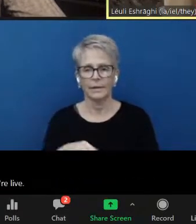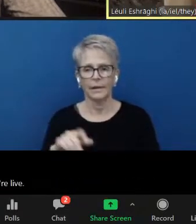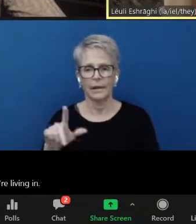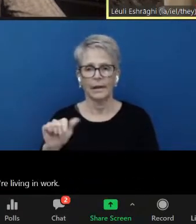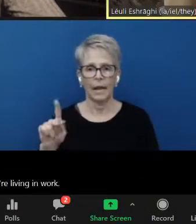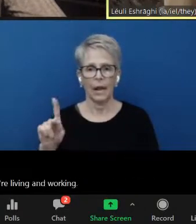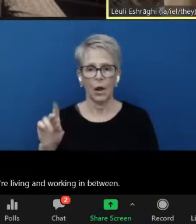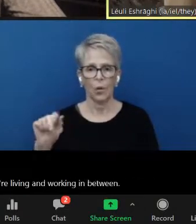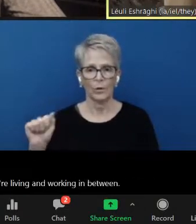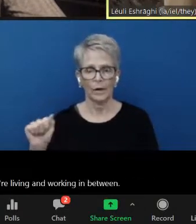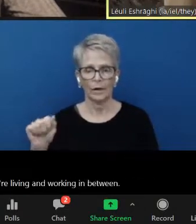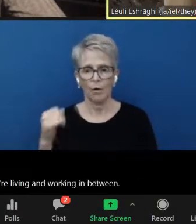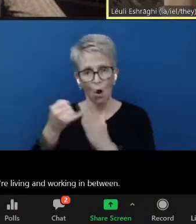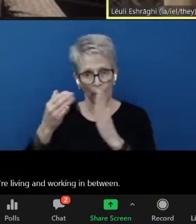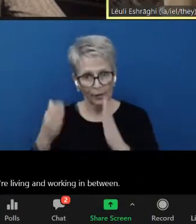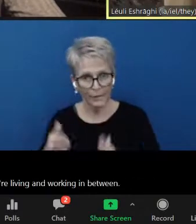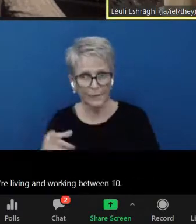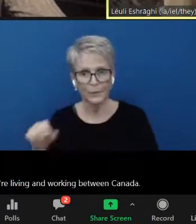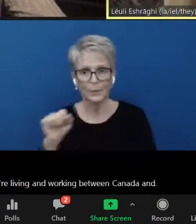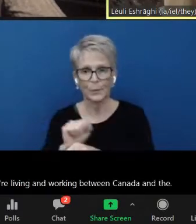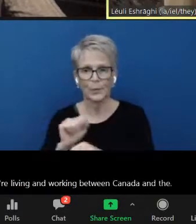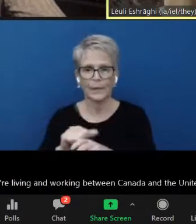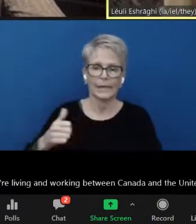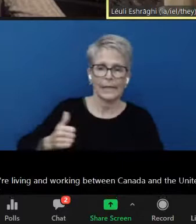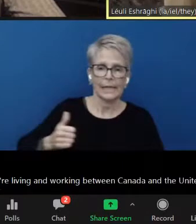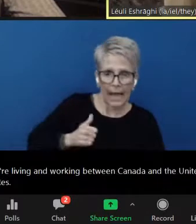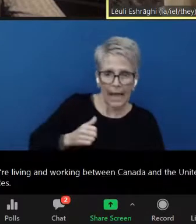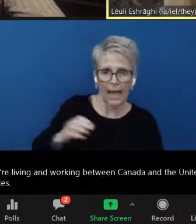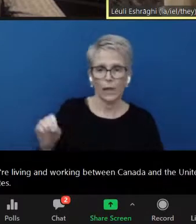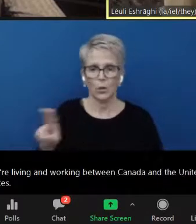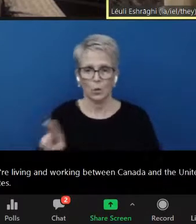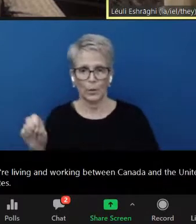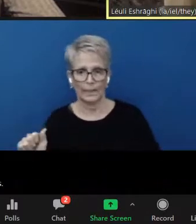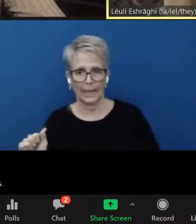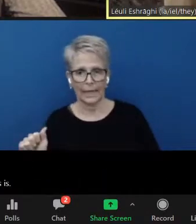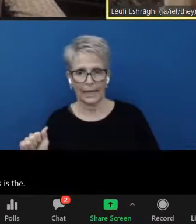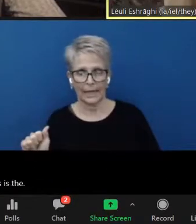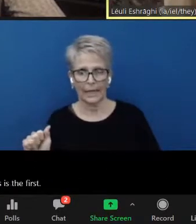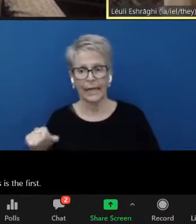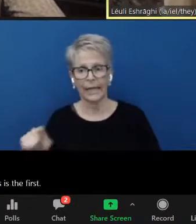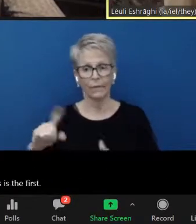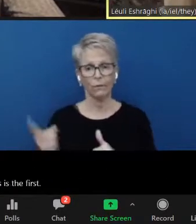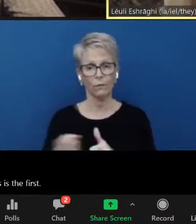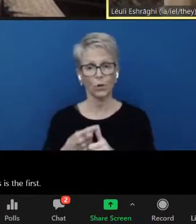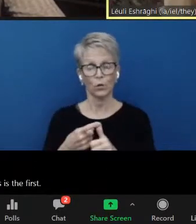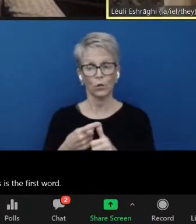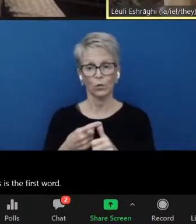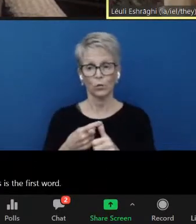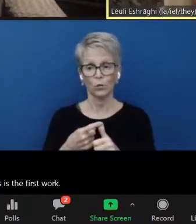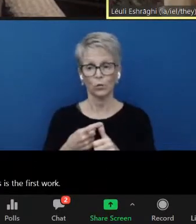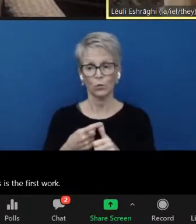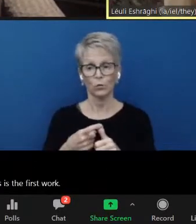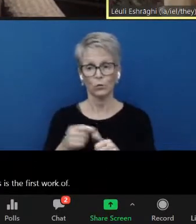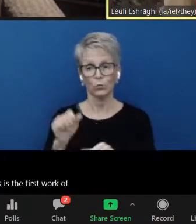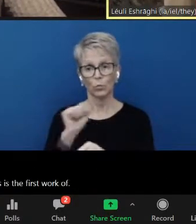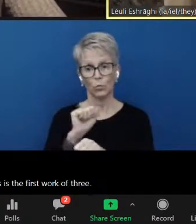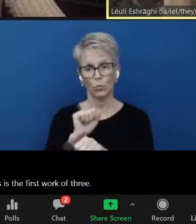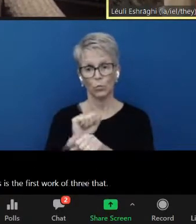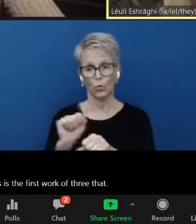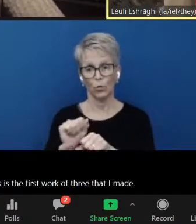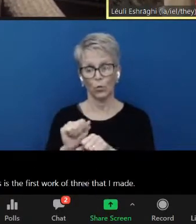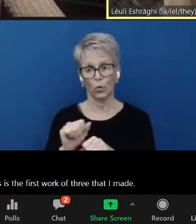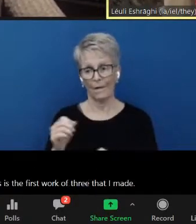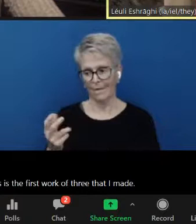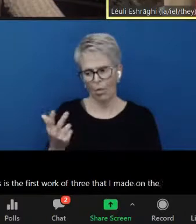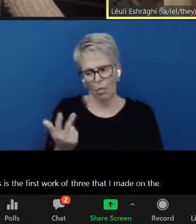living and working between Canada and the United States. This is the first work of three that I